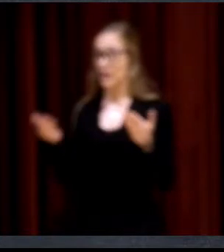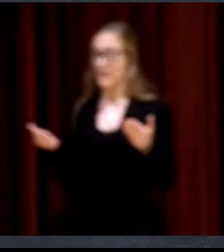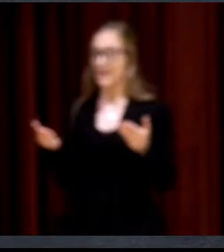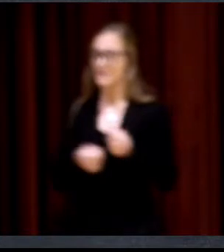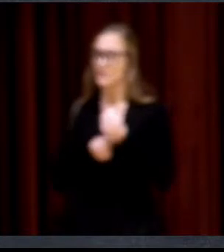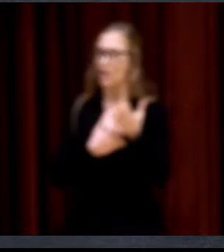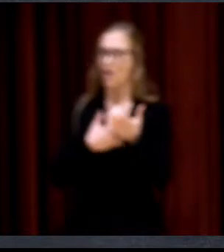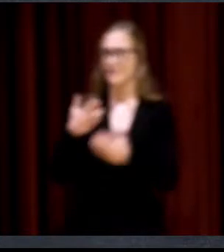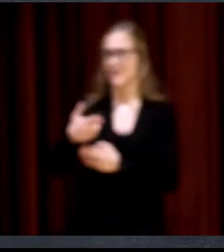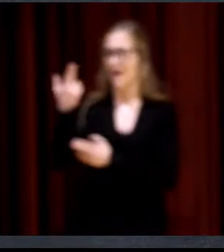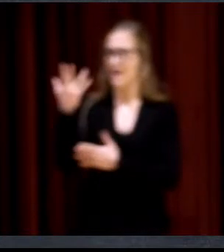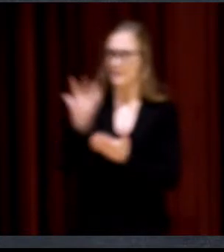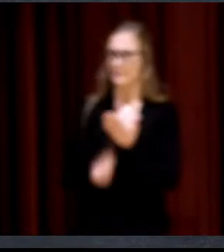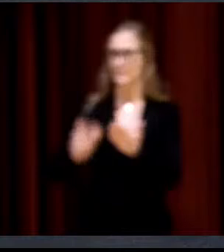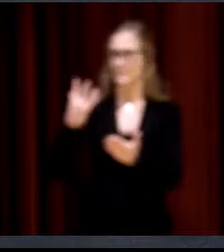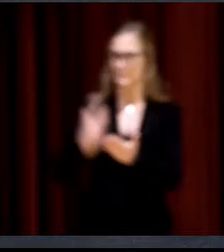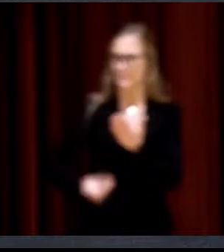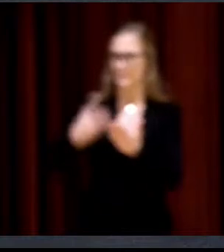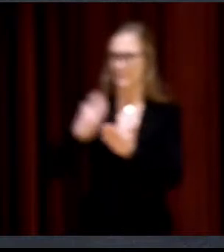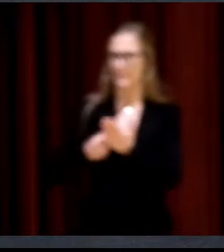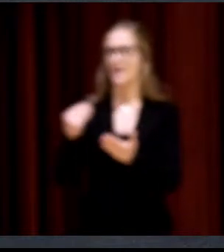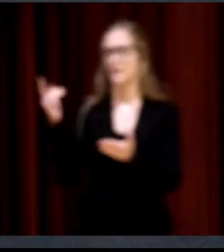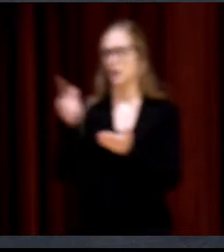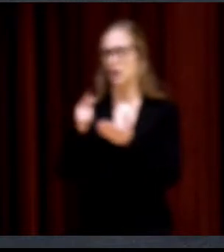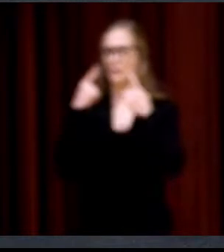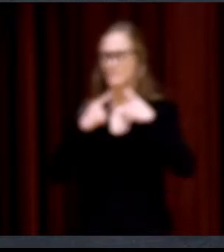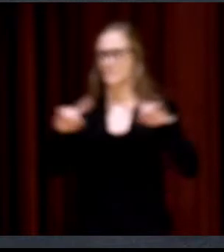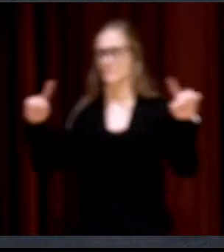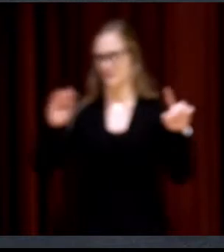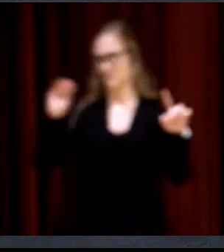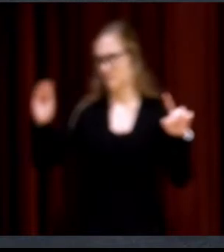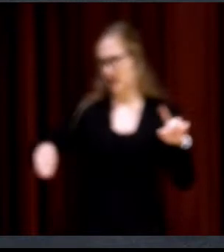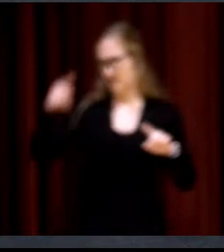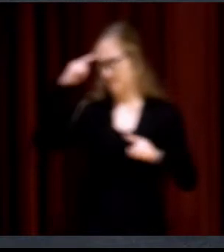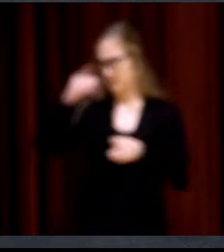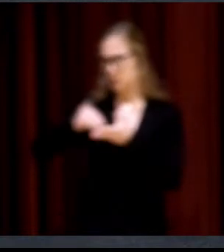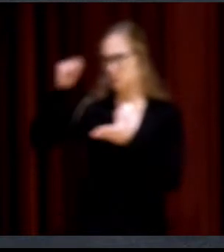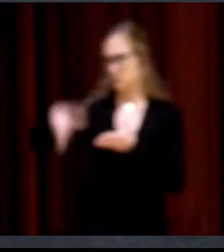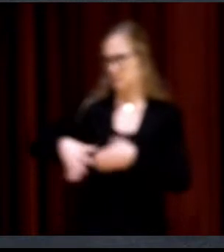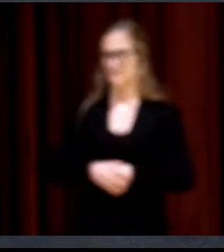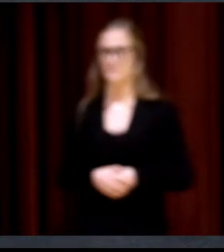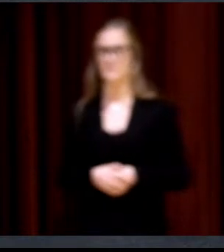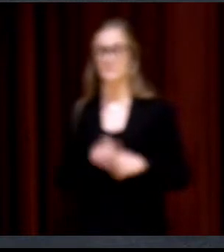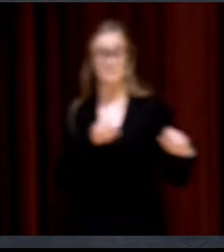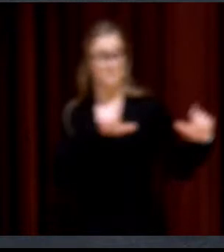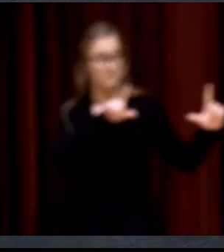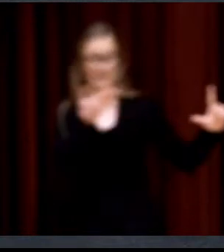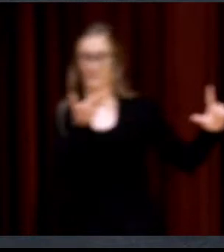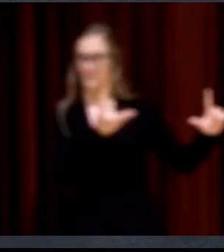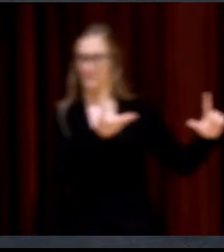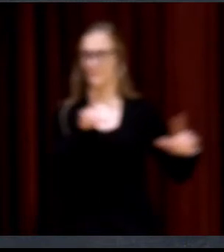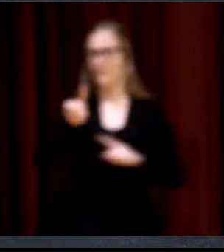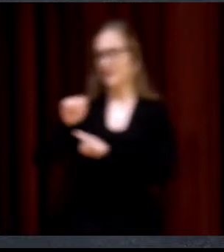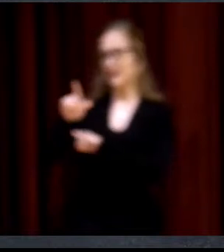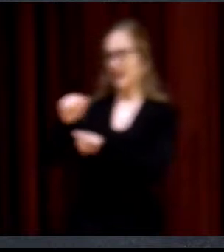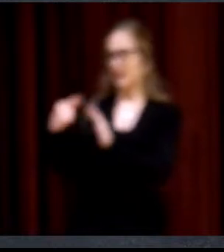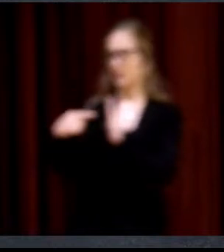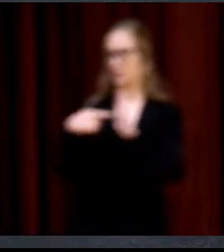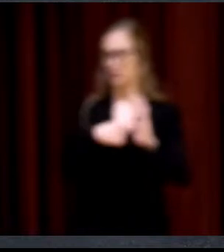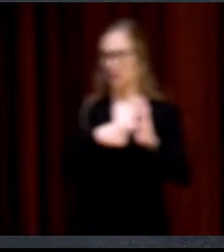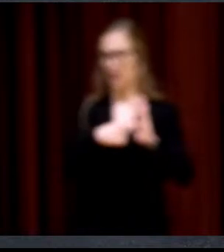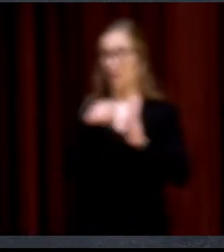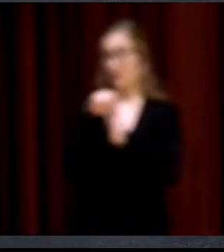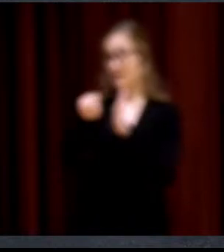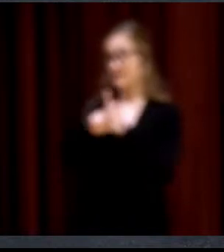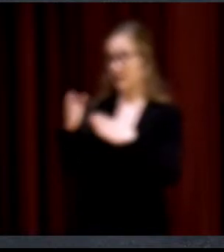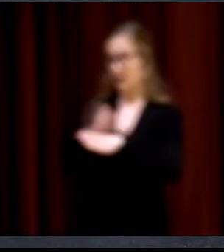absenteeism and low achievement rate for students. If you look at the slide behind me, the data shows that the state